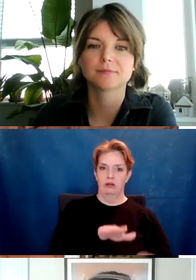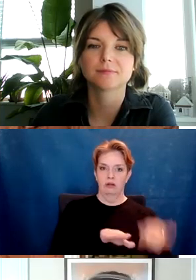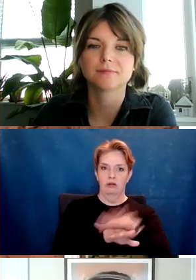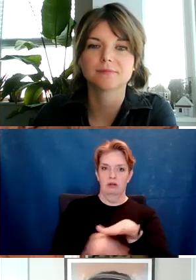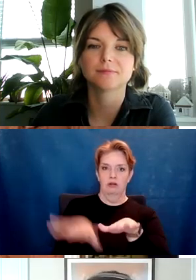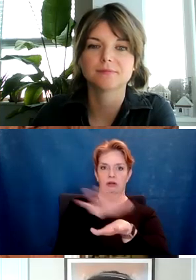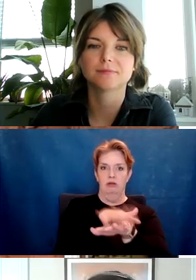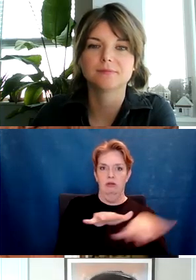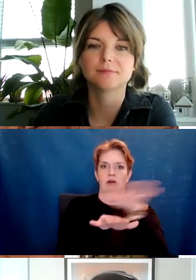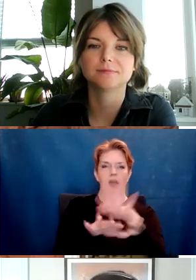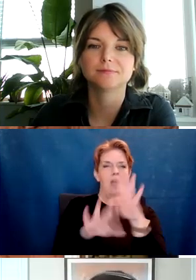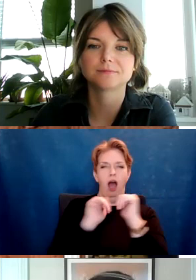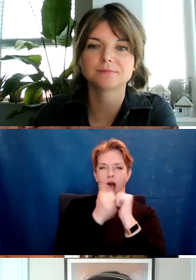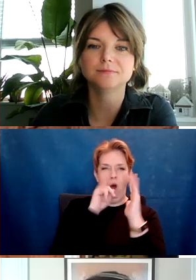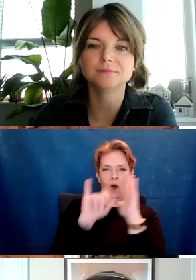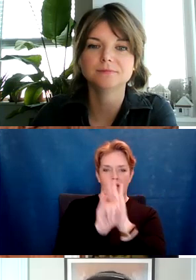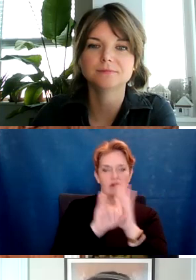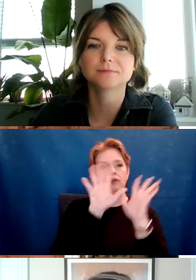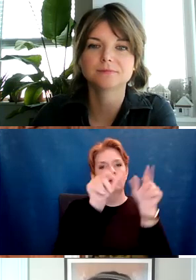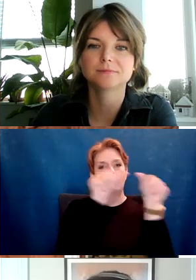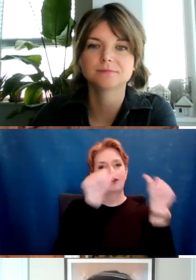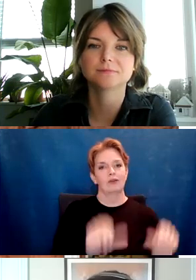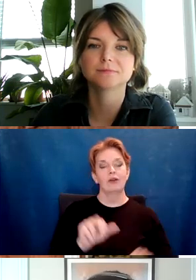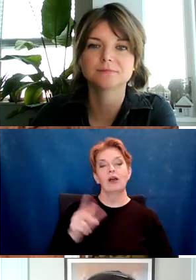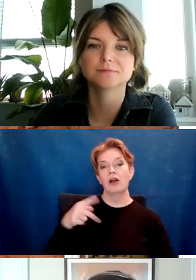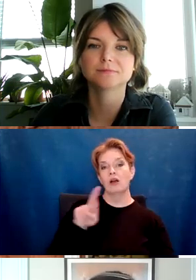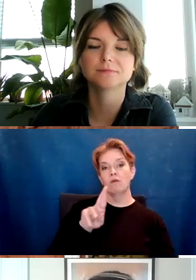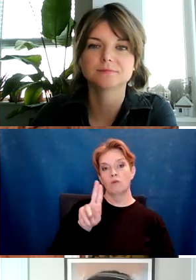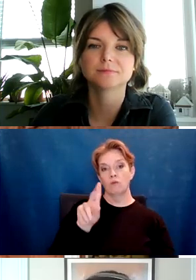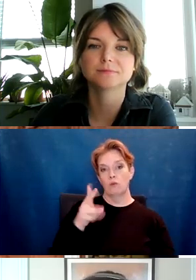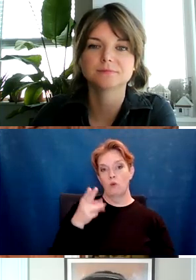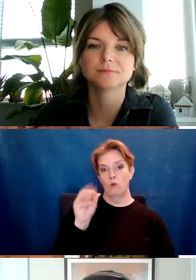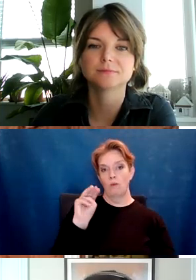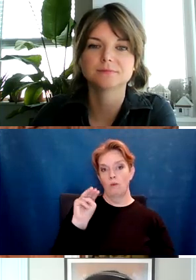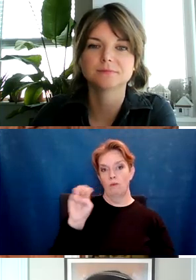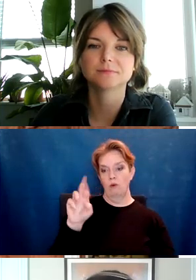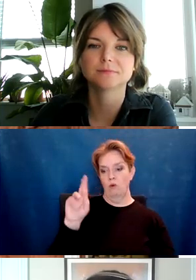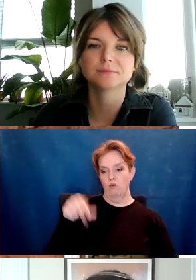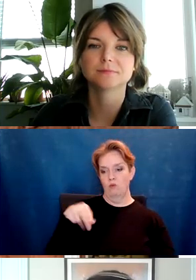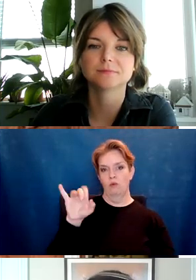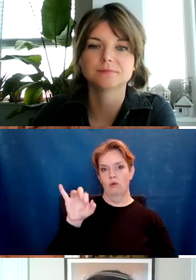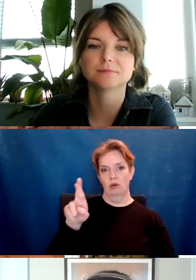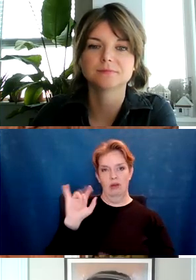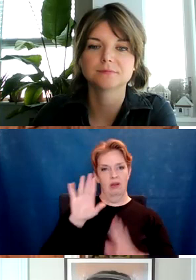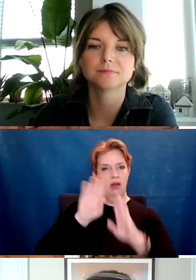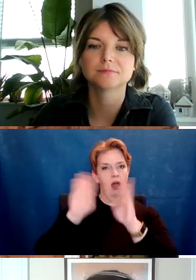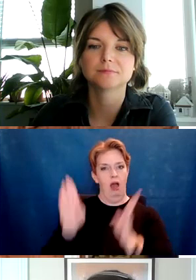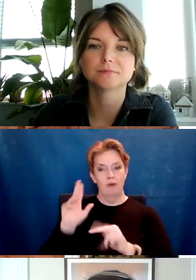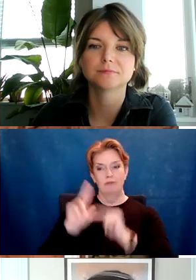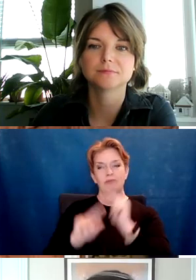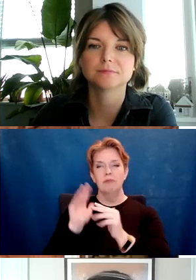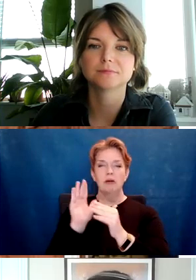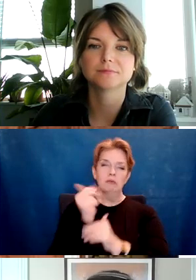fantastic architecture. The Prud'homme Roquier House is one wonderful example, constructed between 1790